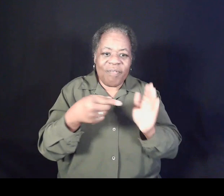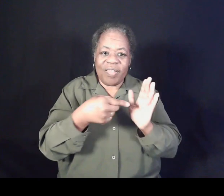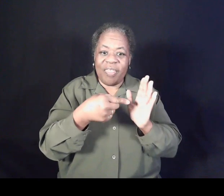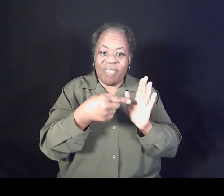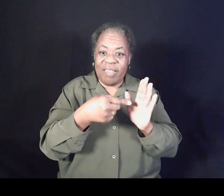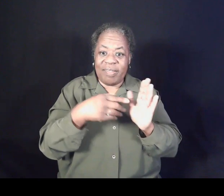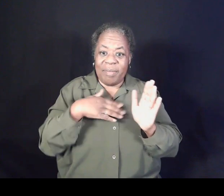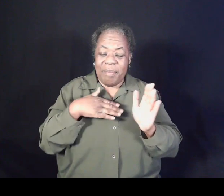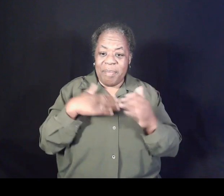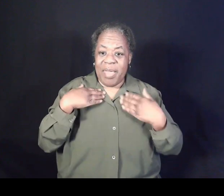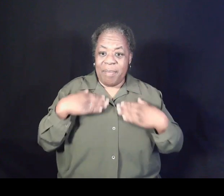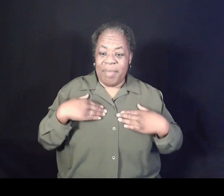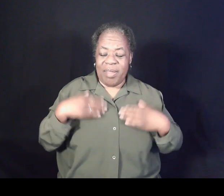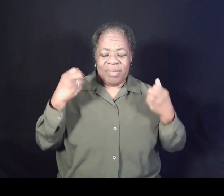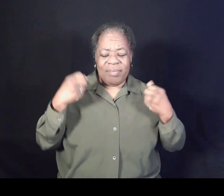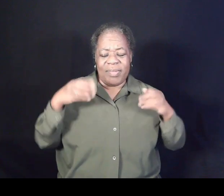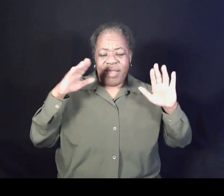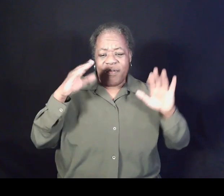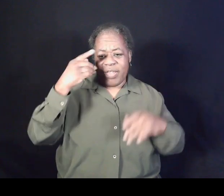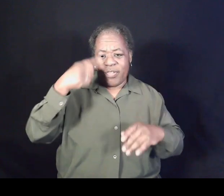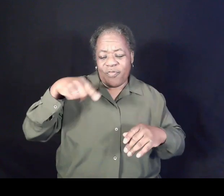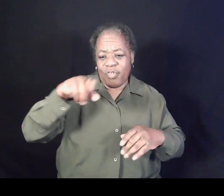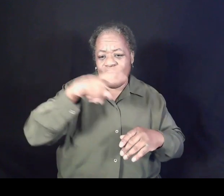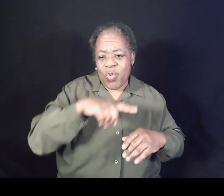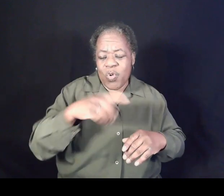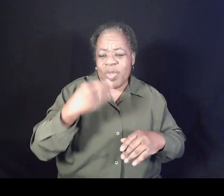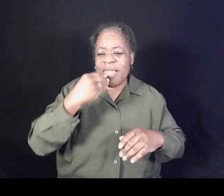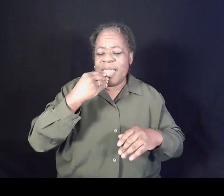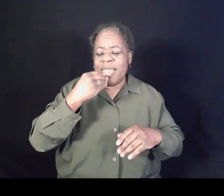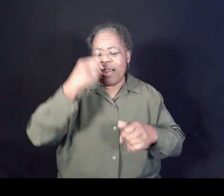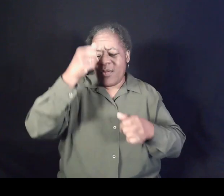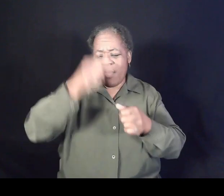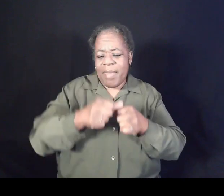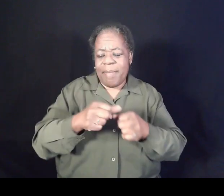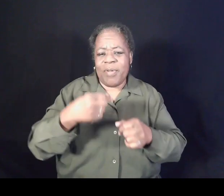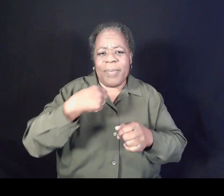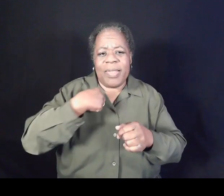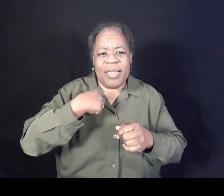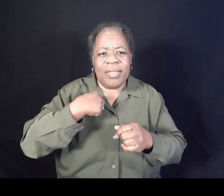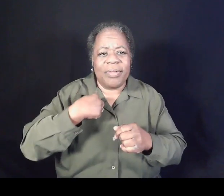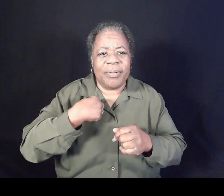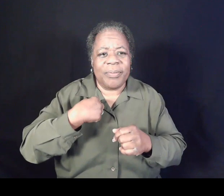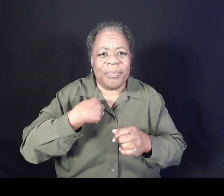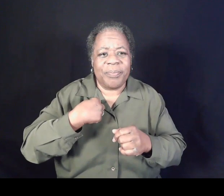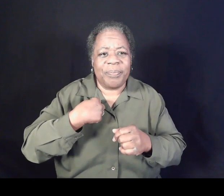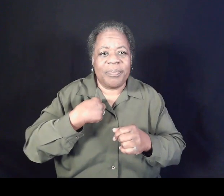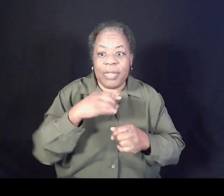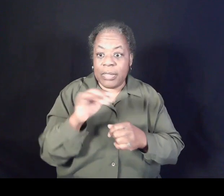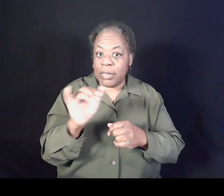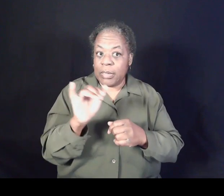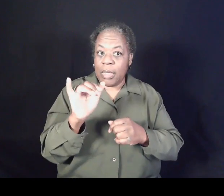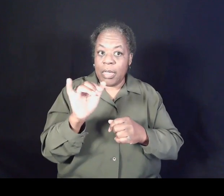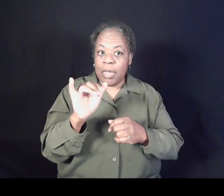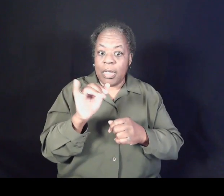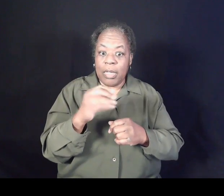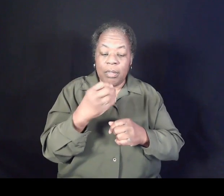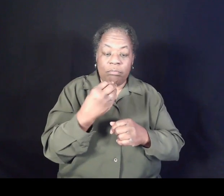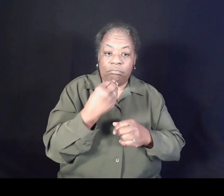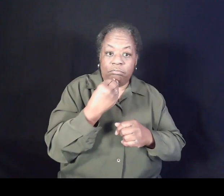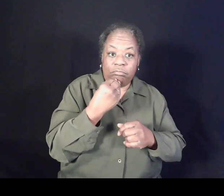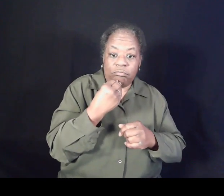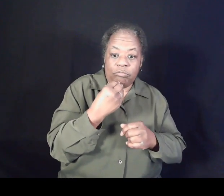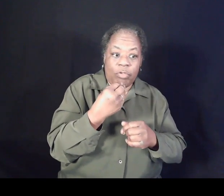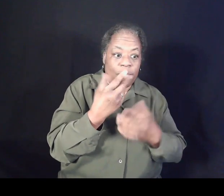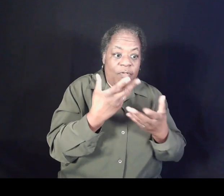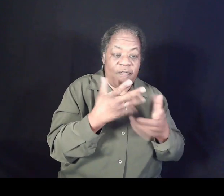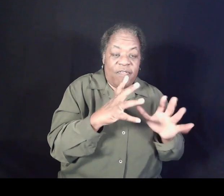is given for you. Do this in remembrance of me." In the same way, after supper, Jesus took